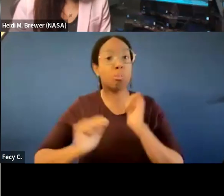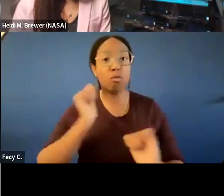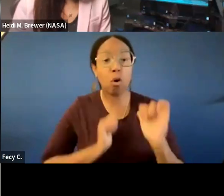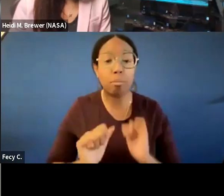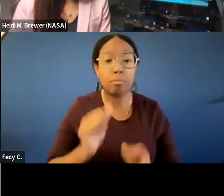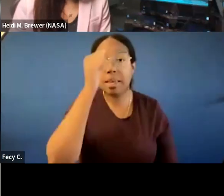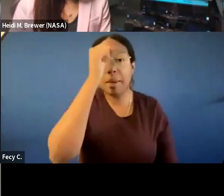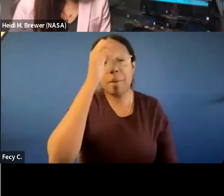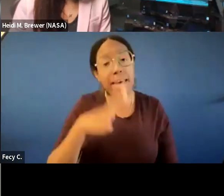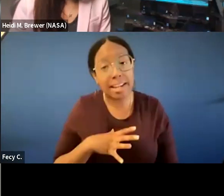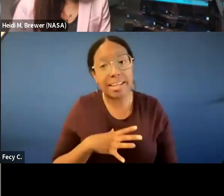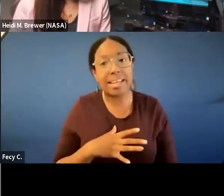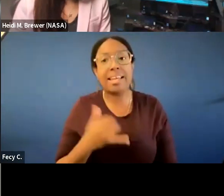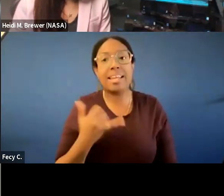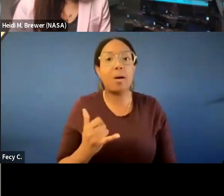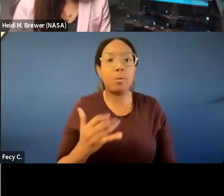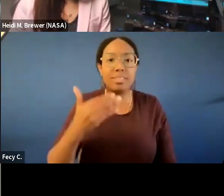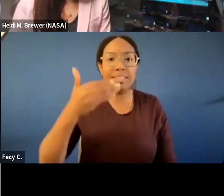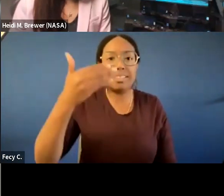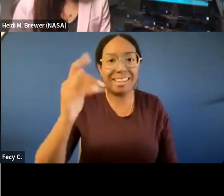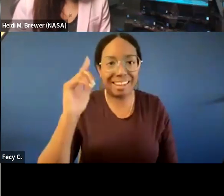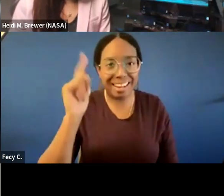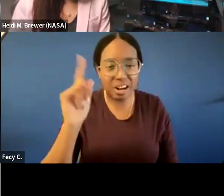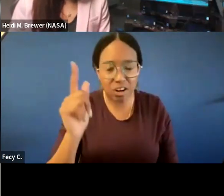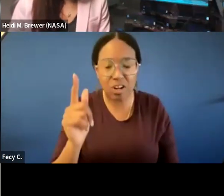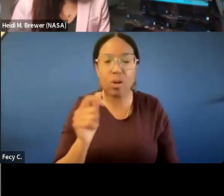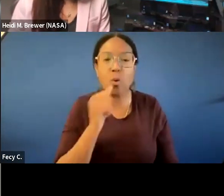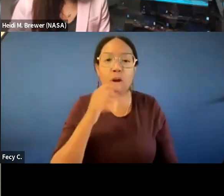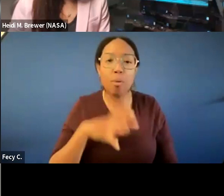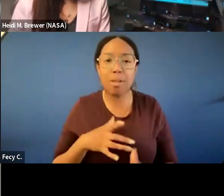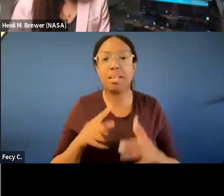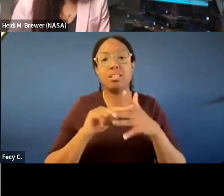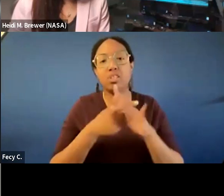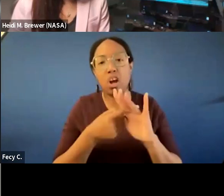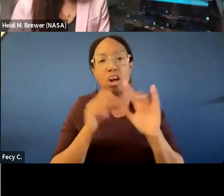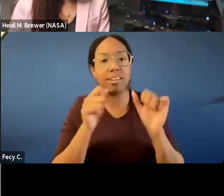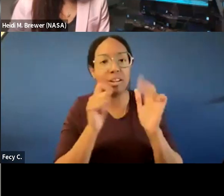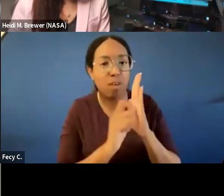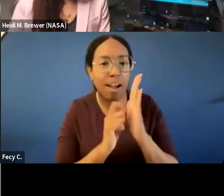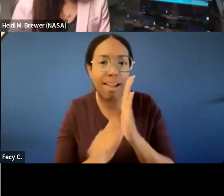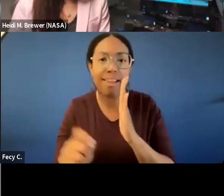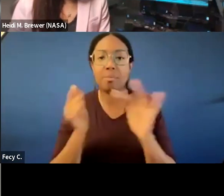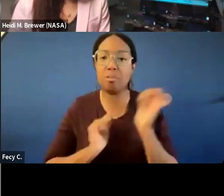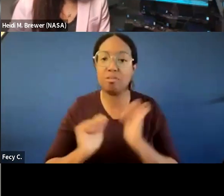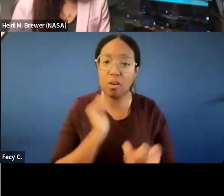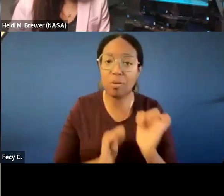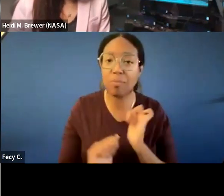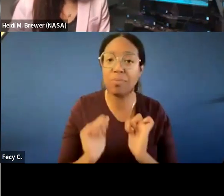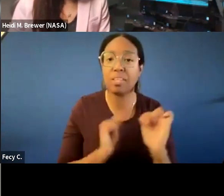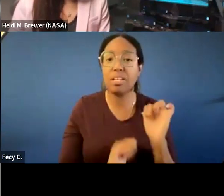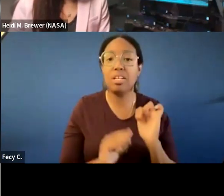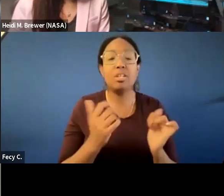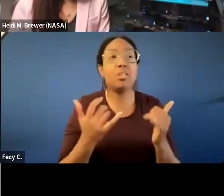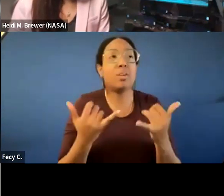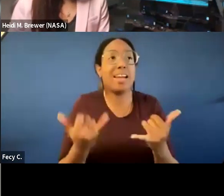change until the late 1600s. And so when you move to modern times and you look at the theater field, you know, if you want to be in a